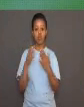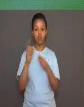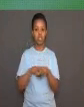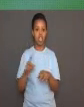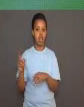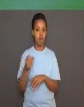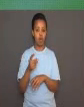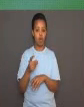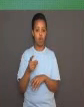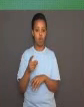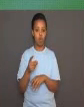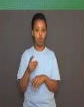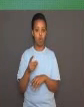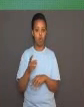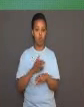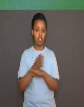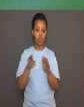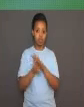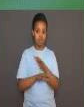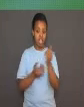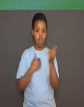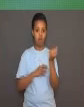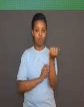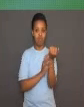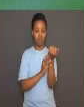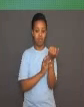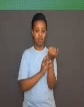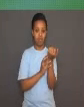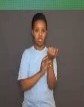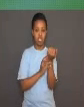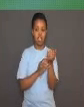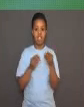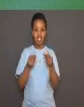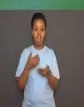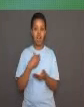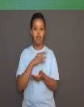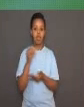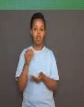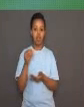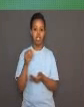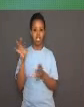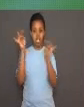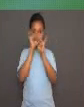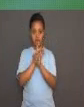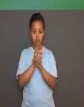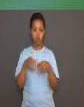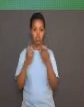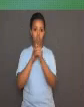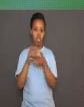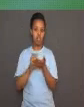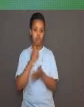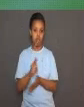the woodlice will move into the dark, humid conditions again. Once they